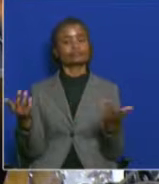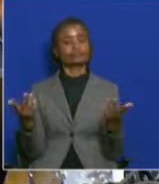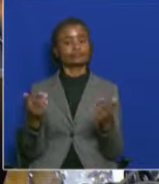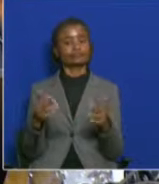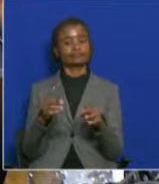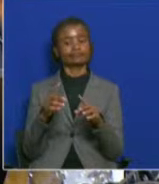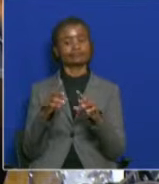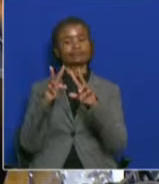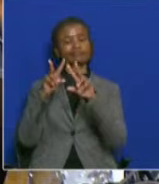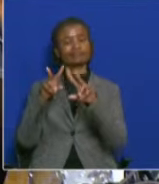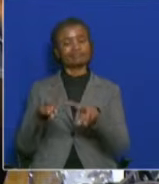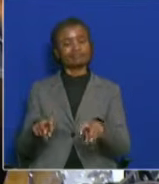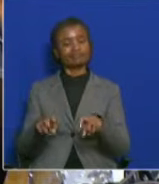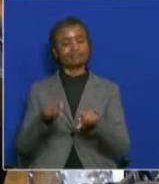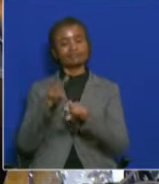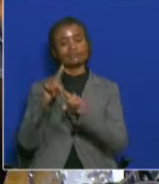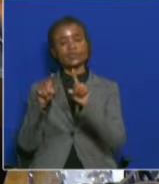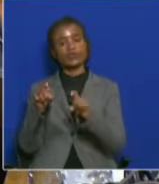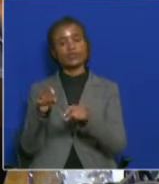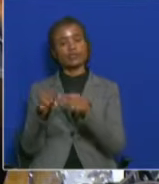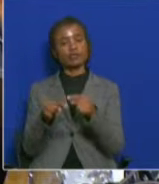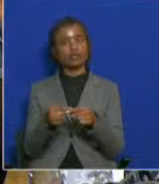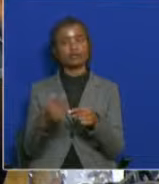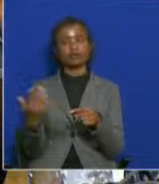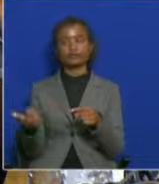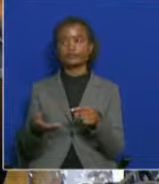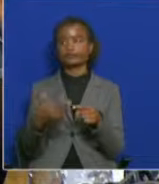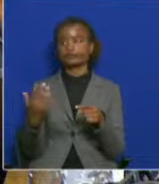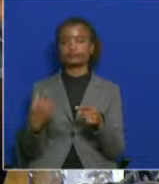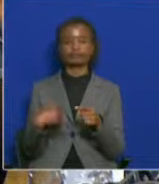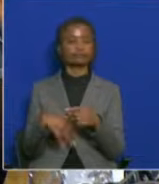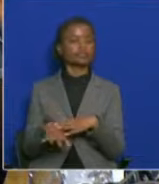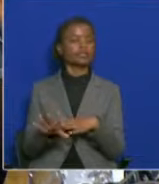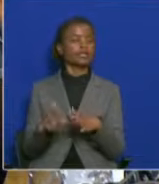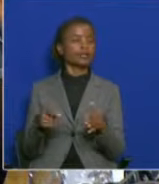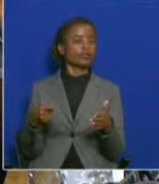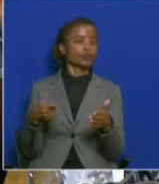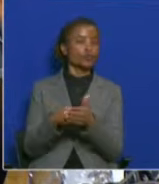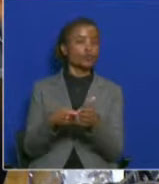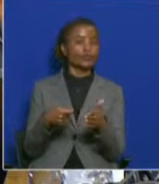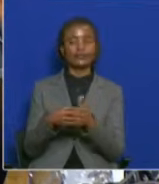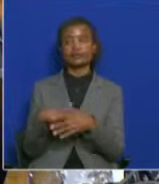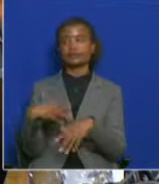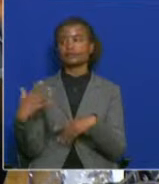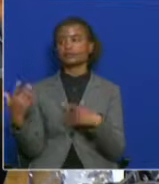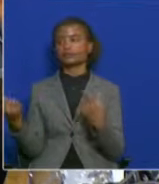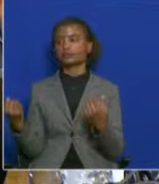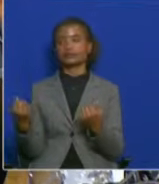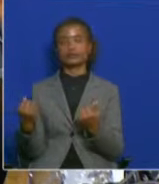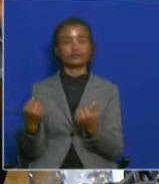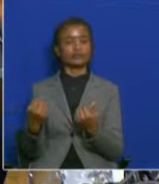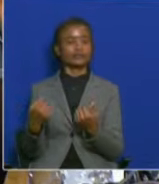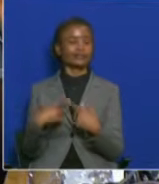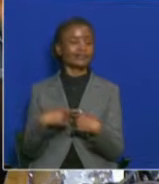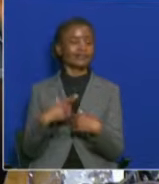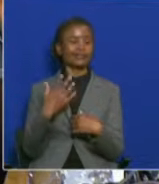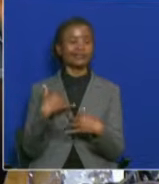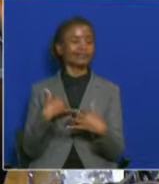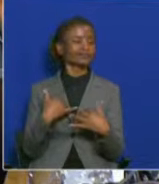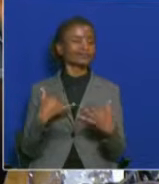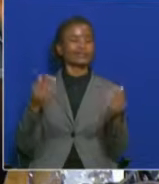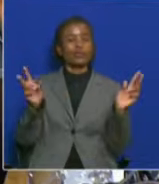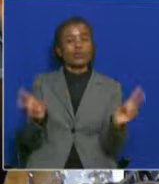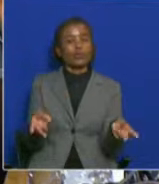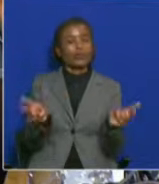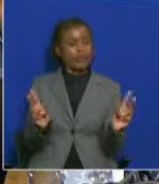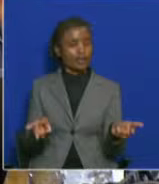procurement irregularities or garden variety tender fraud. It's